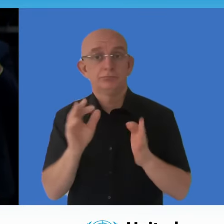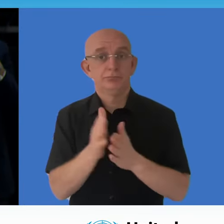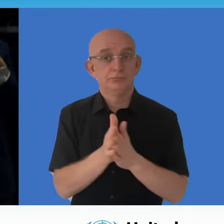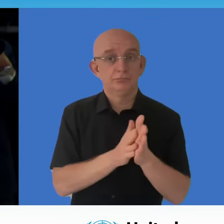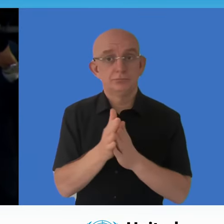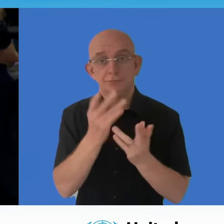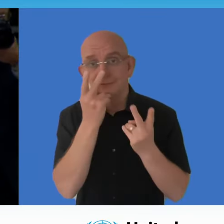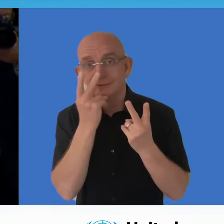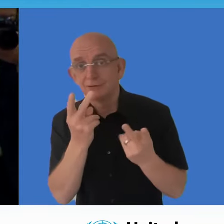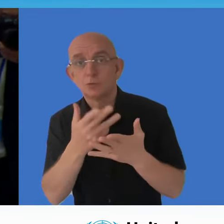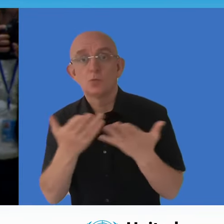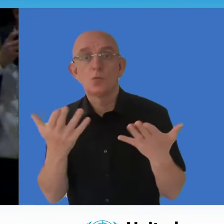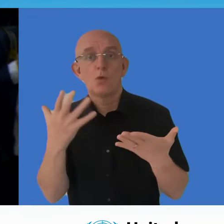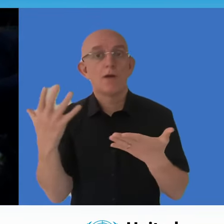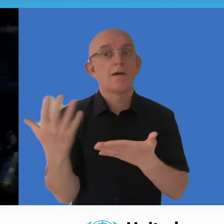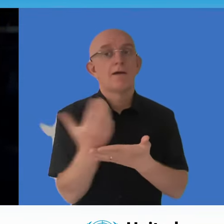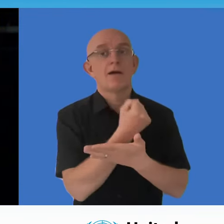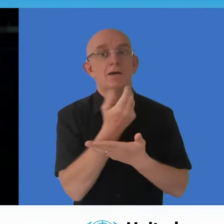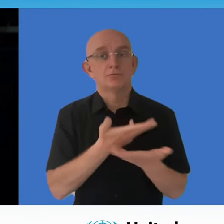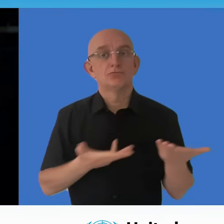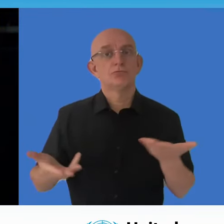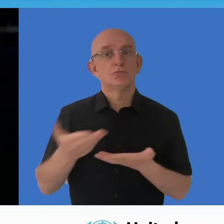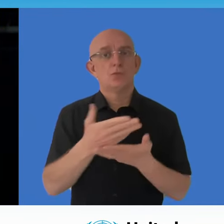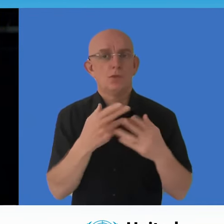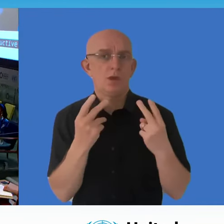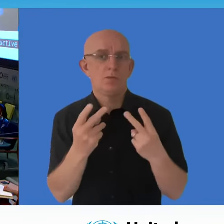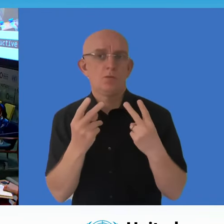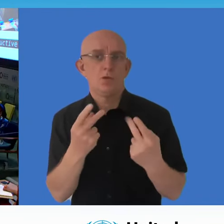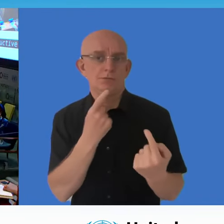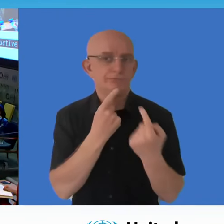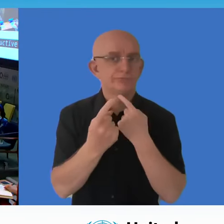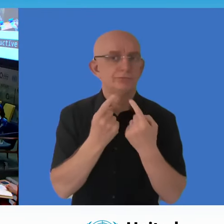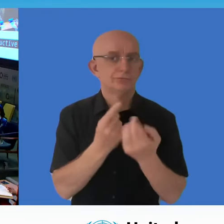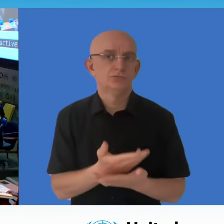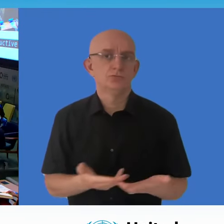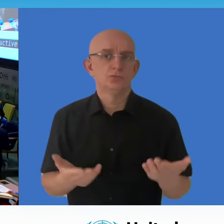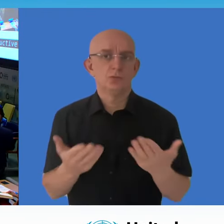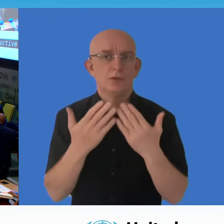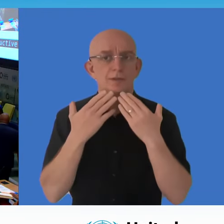your important discussions. I thank you.